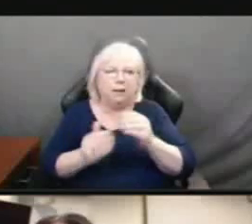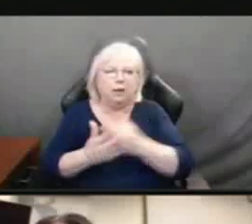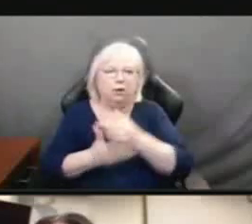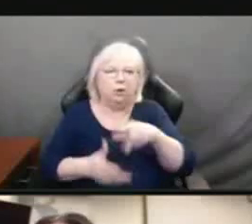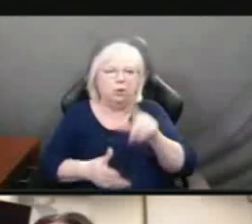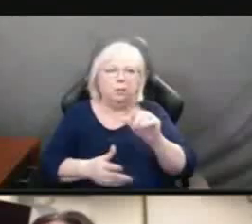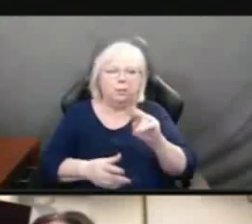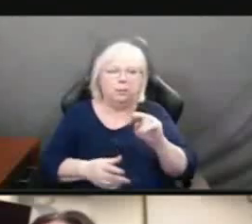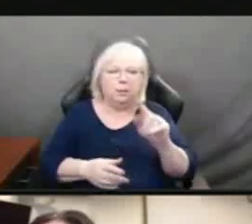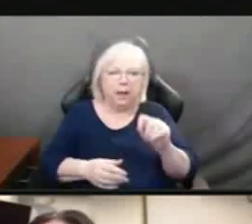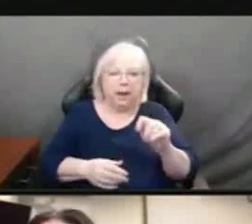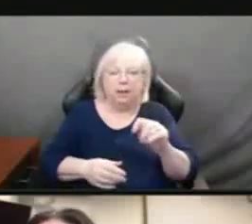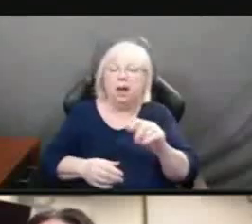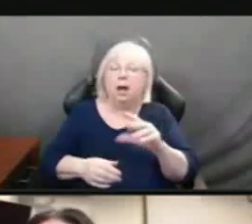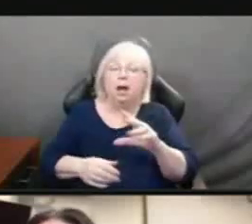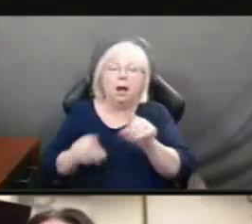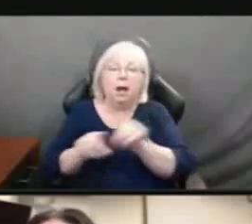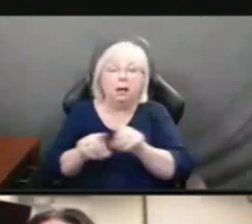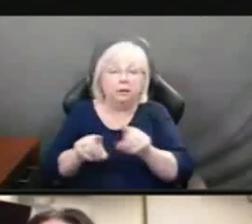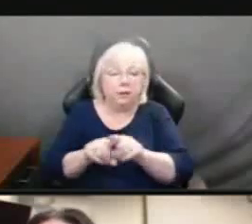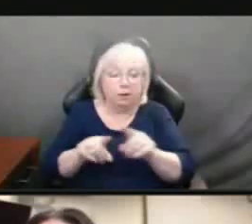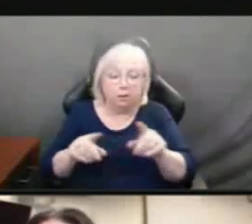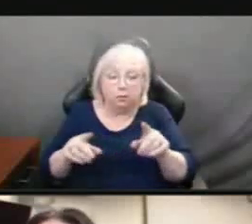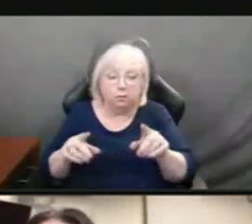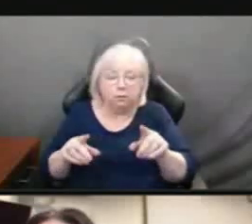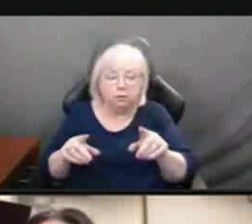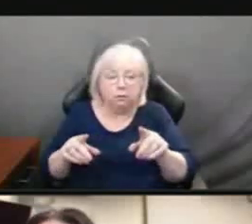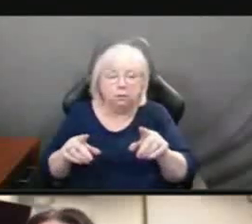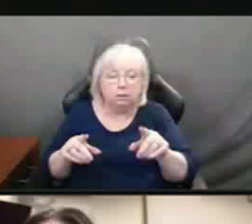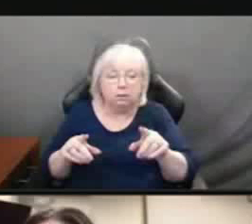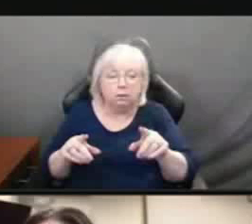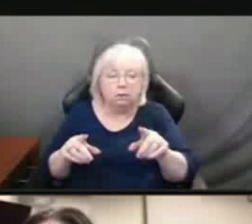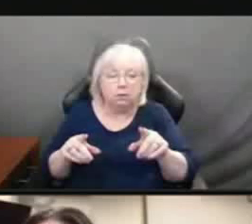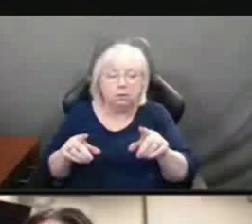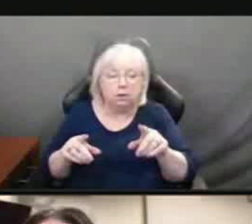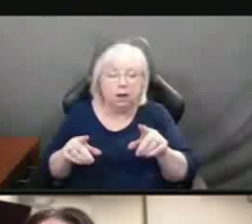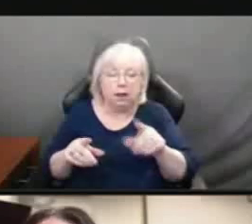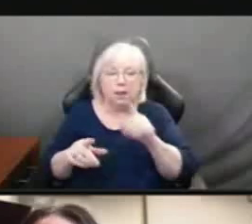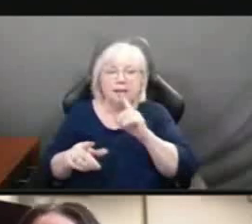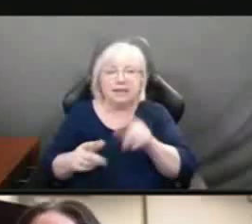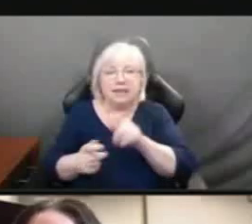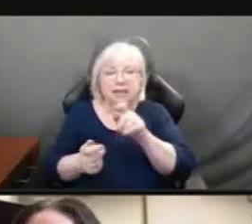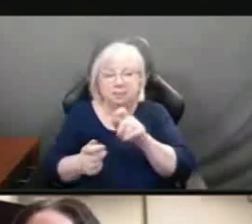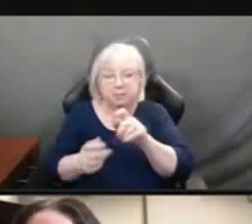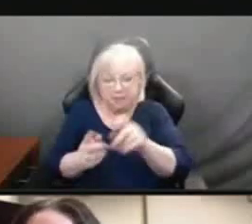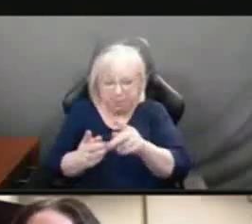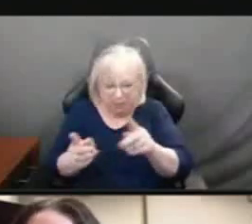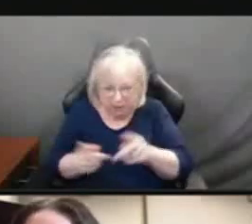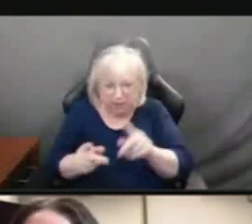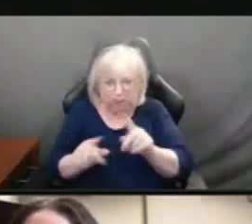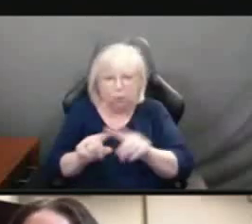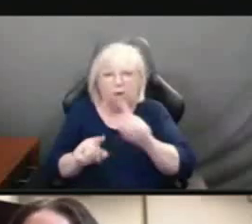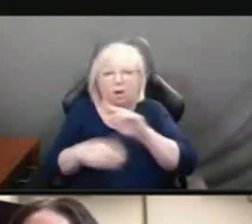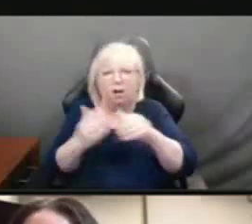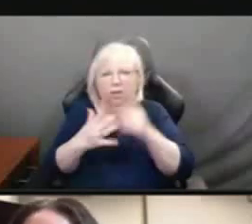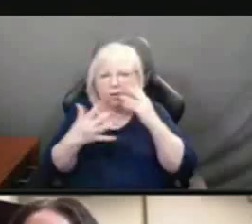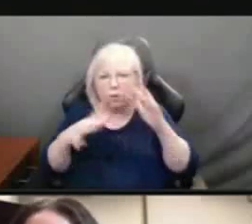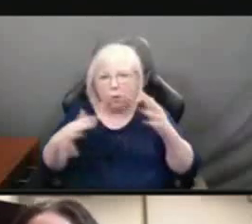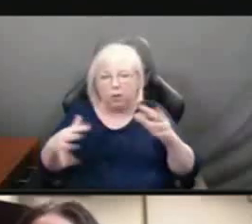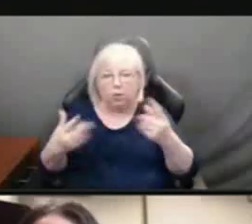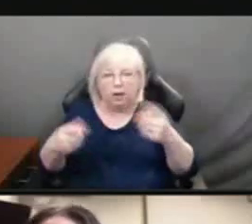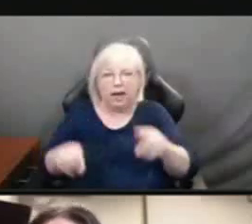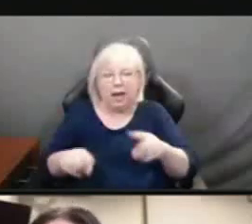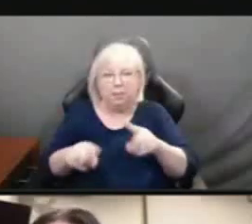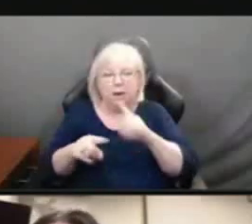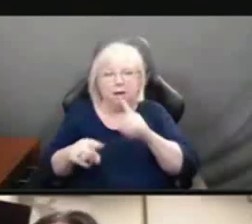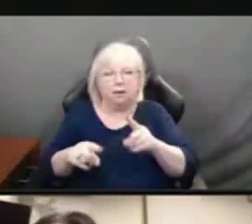Also on the footage, the actual spot where the batching and all the noise will be, it's at the very